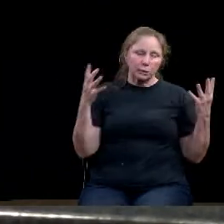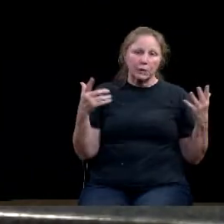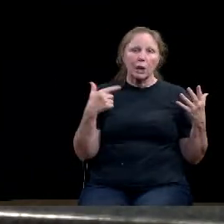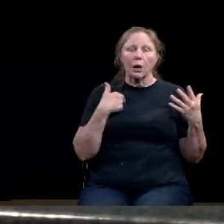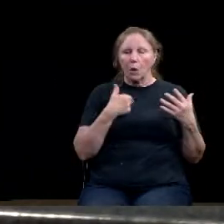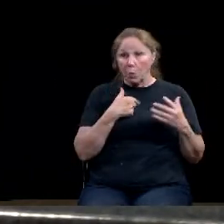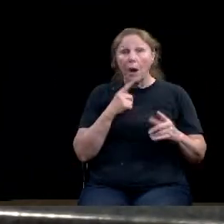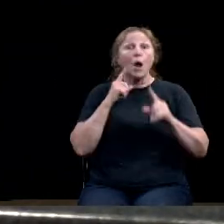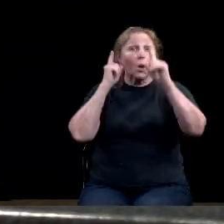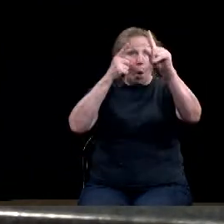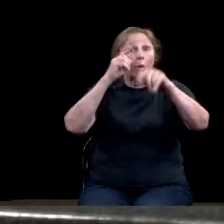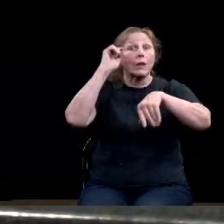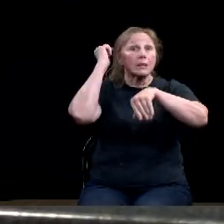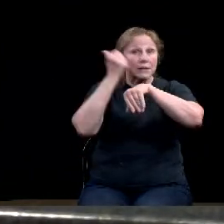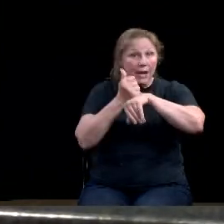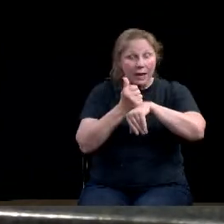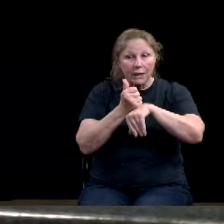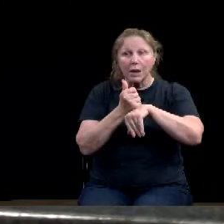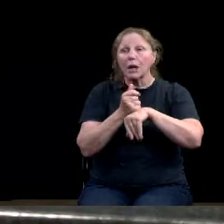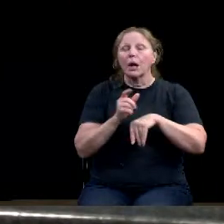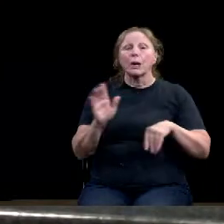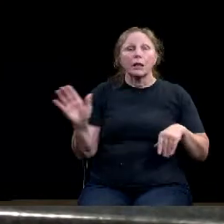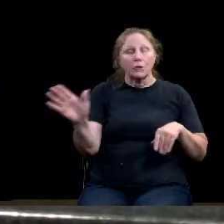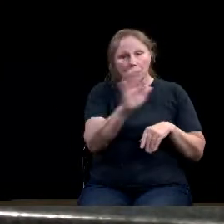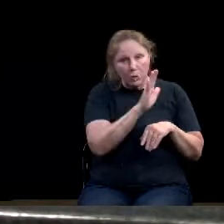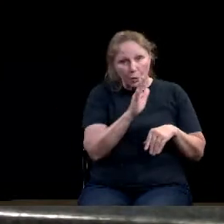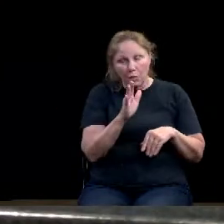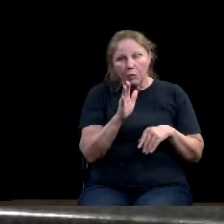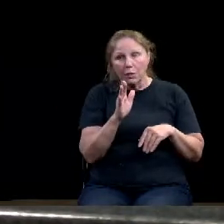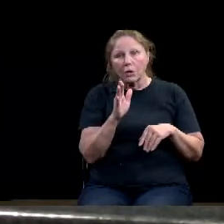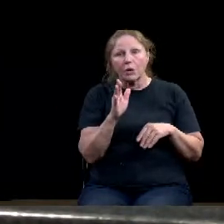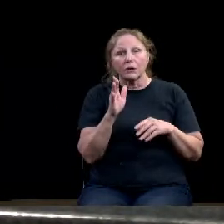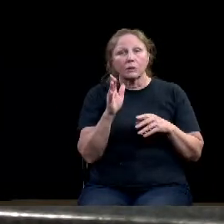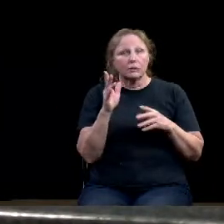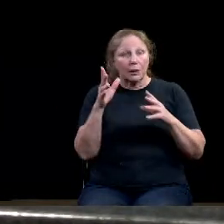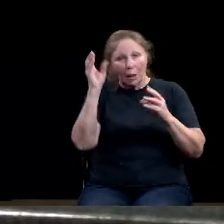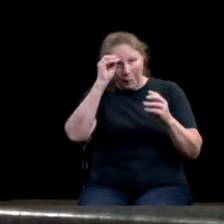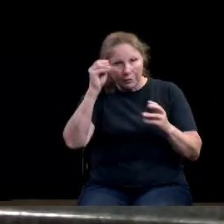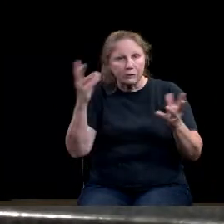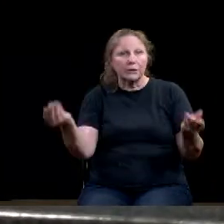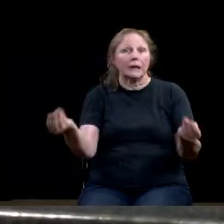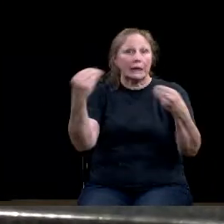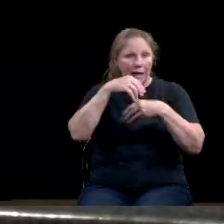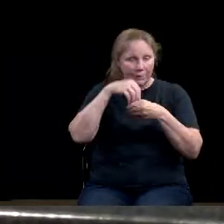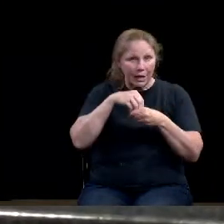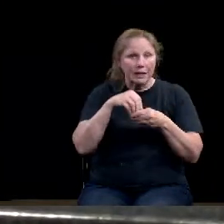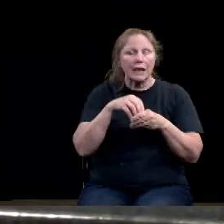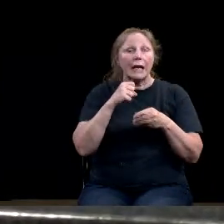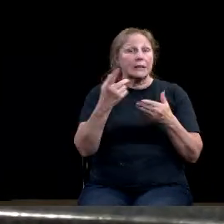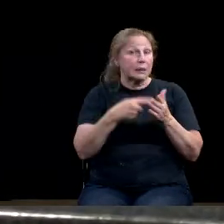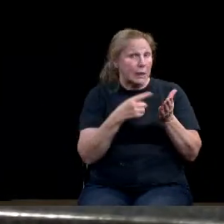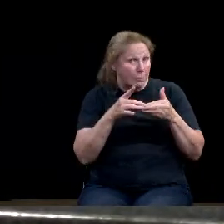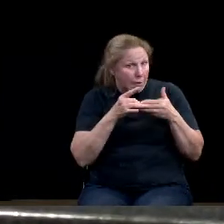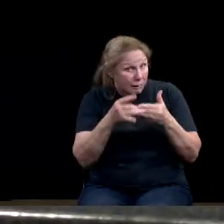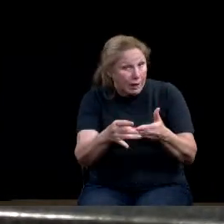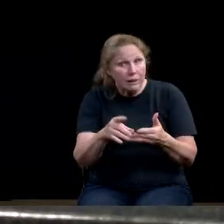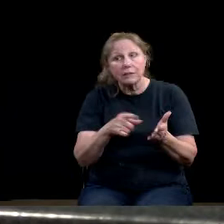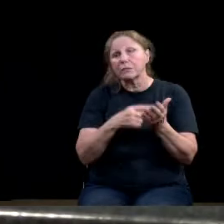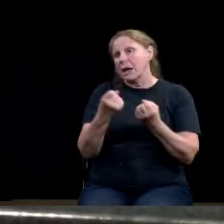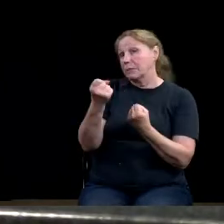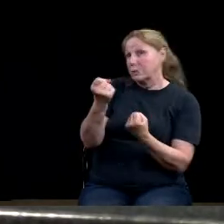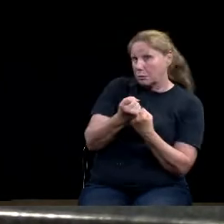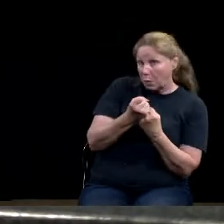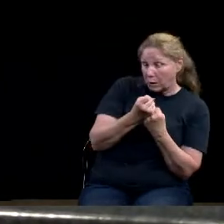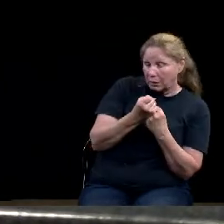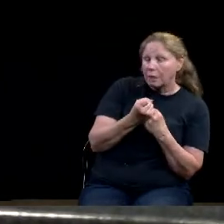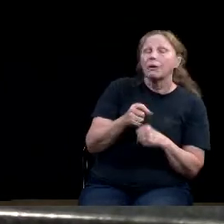points and support at others. And we do that so that we move harmoniously and symphonically as